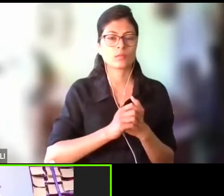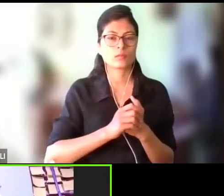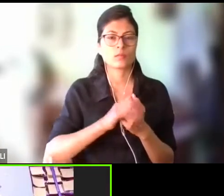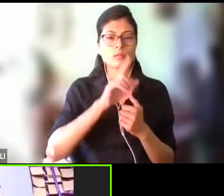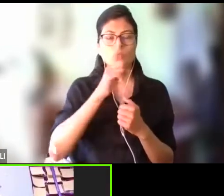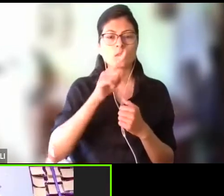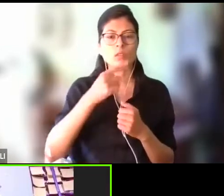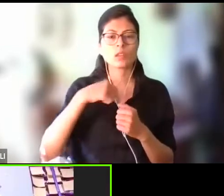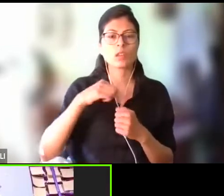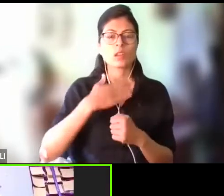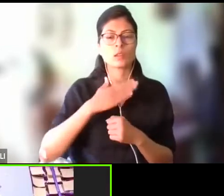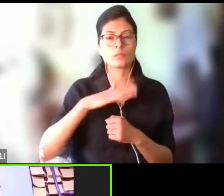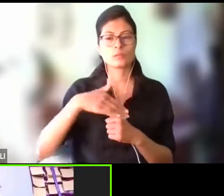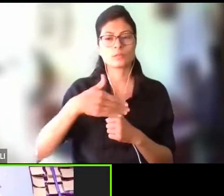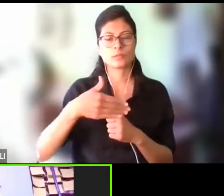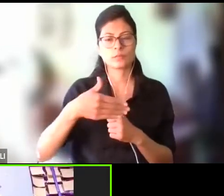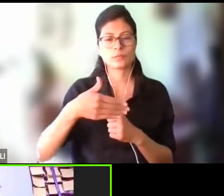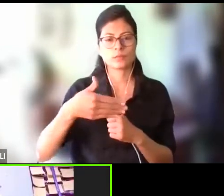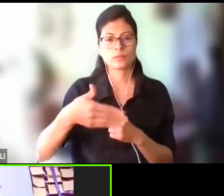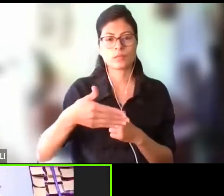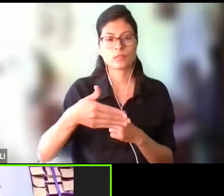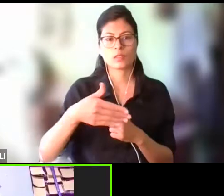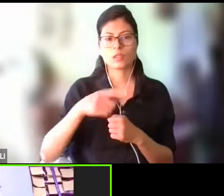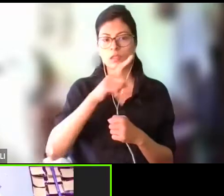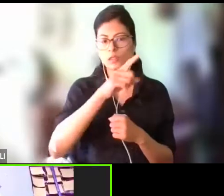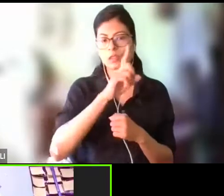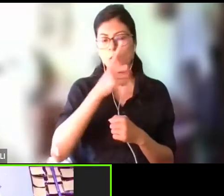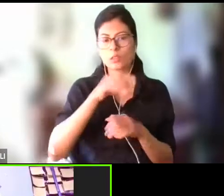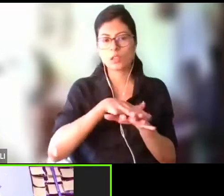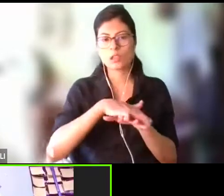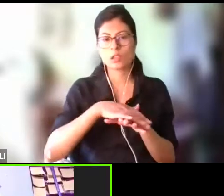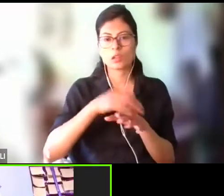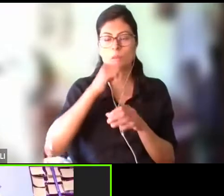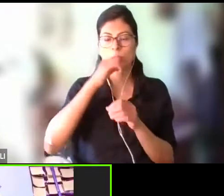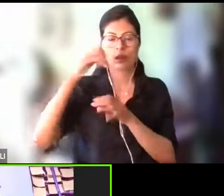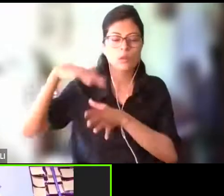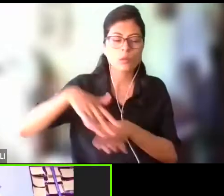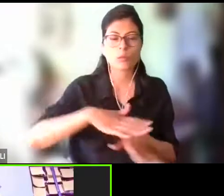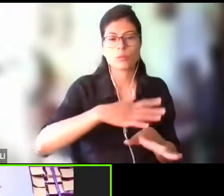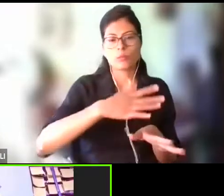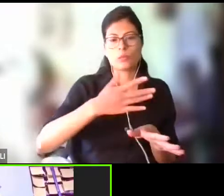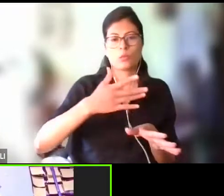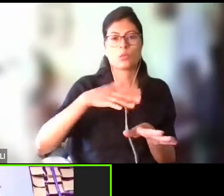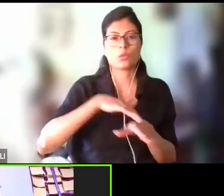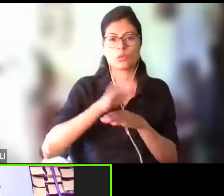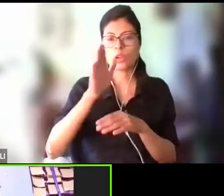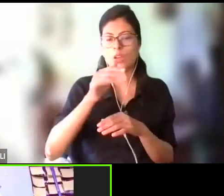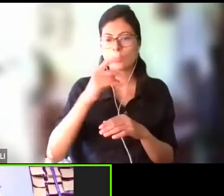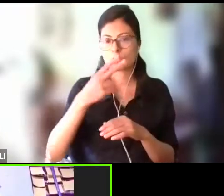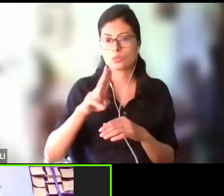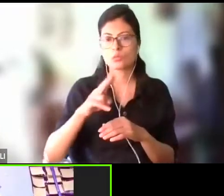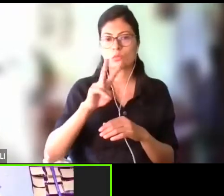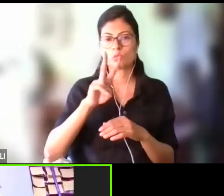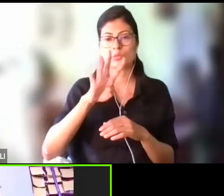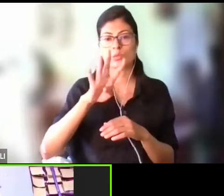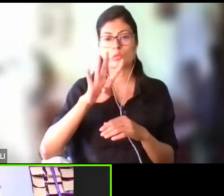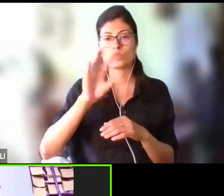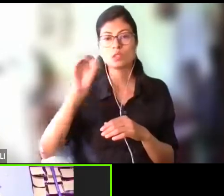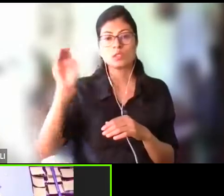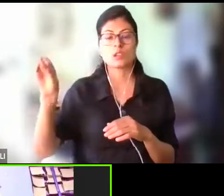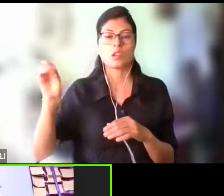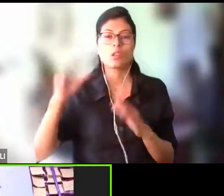serious landslide that occurred in that place that destroyed 2,400 houses, killed 204